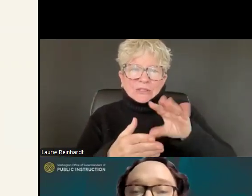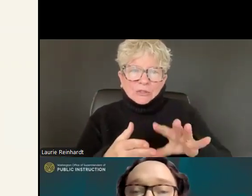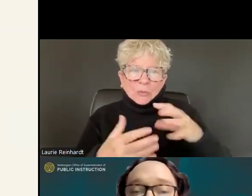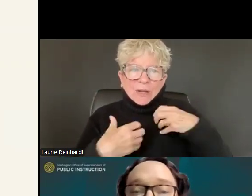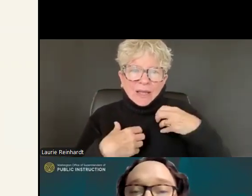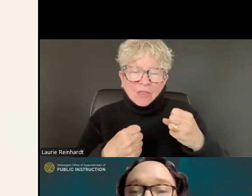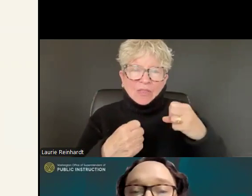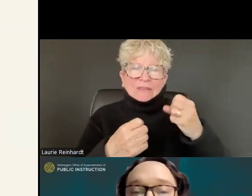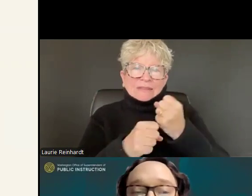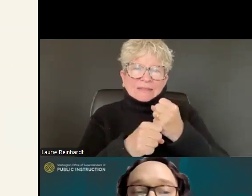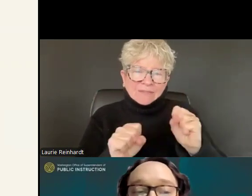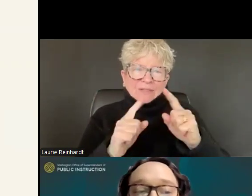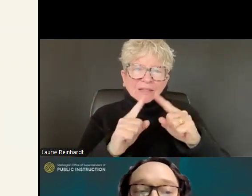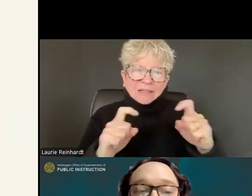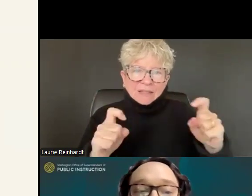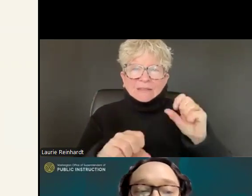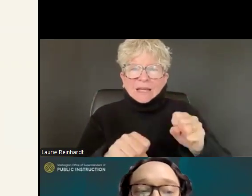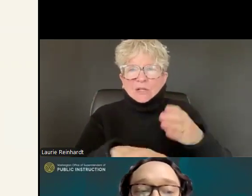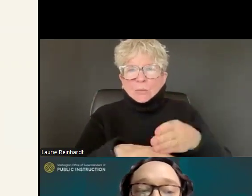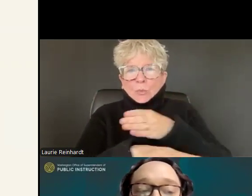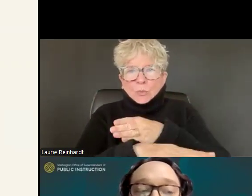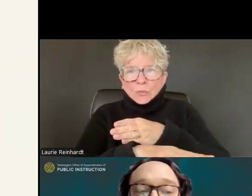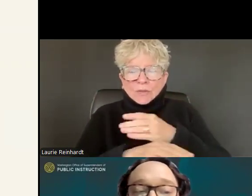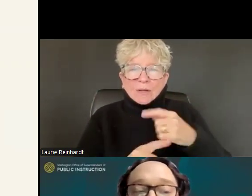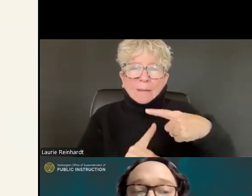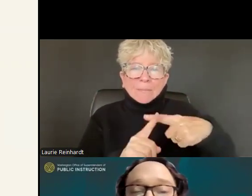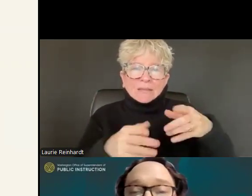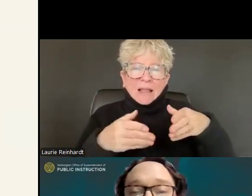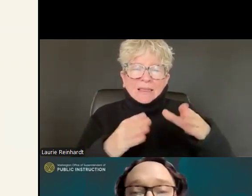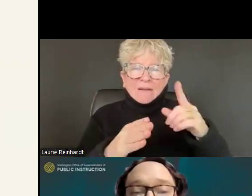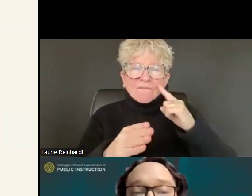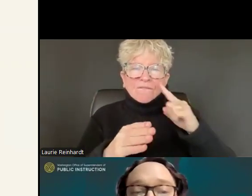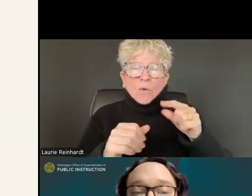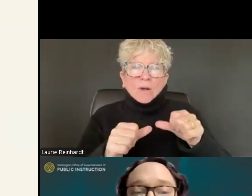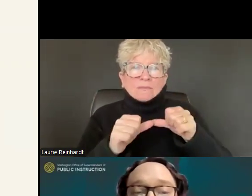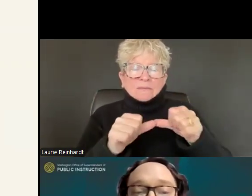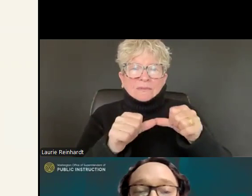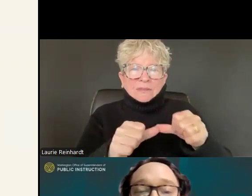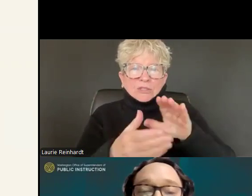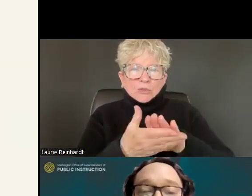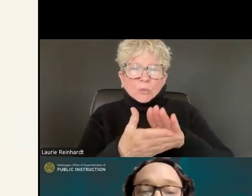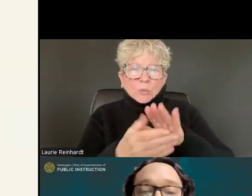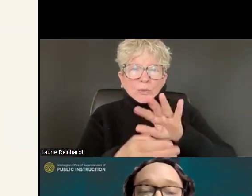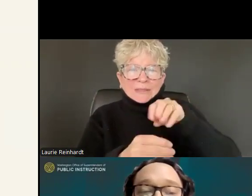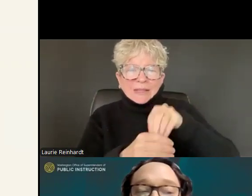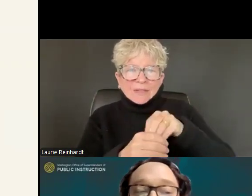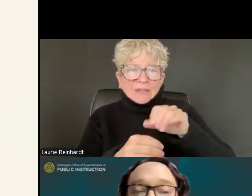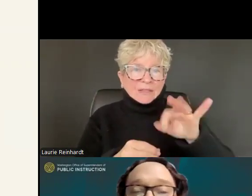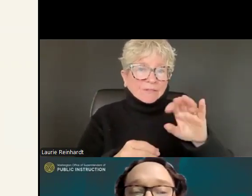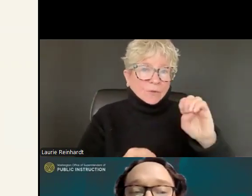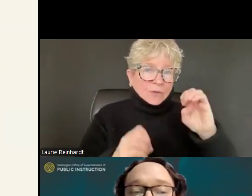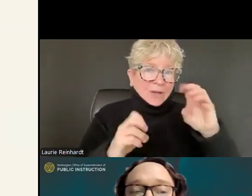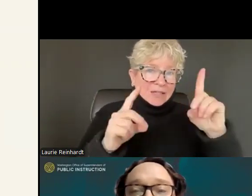and overall well-being will improve. This will allow for consistent school engagement. Whether you're an educator or district